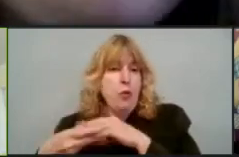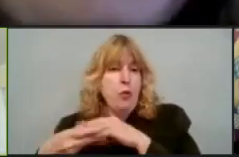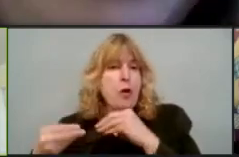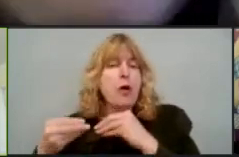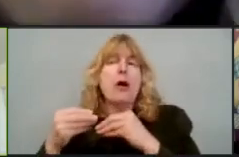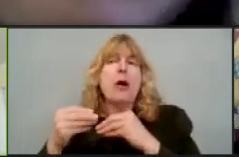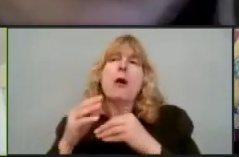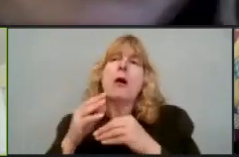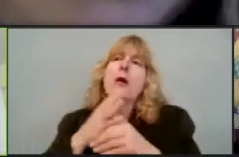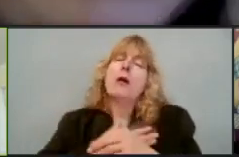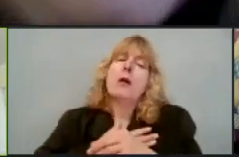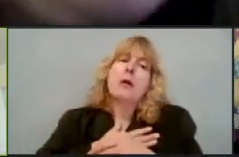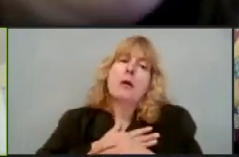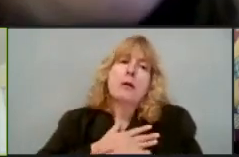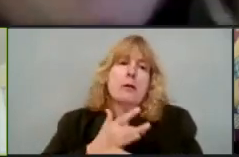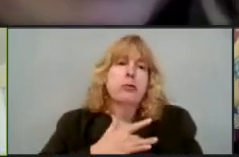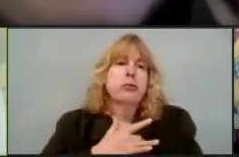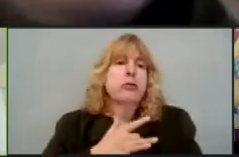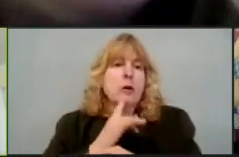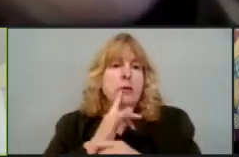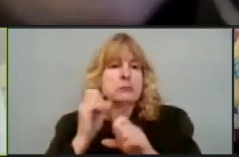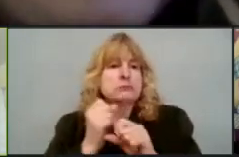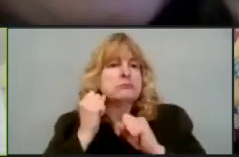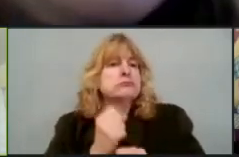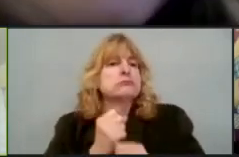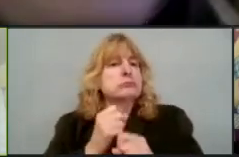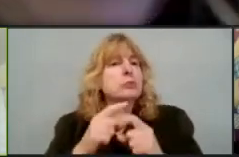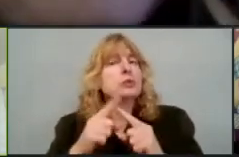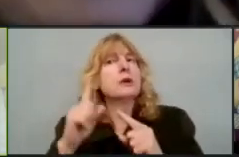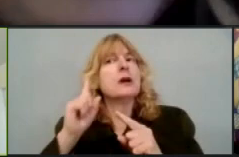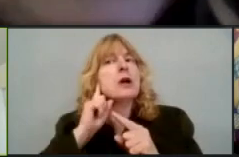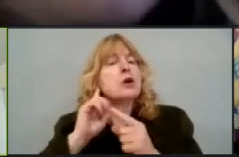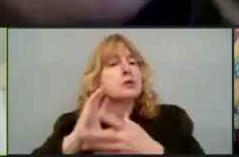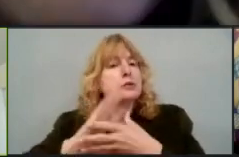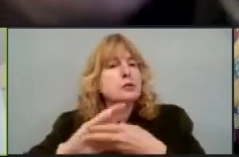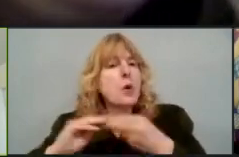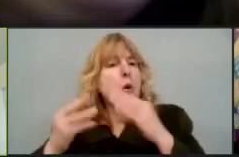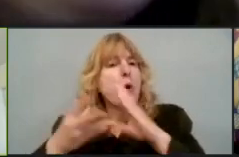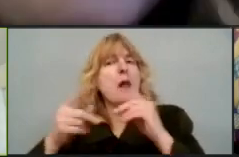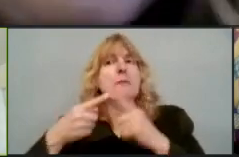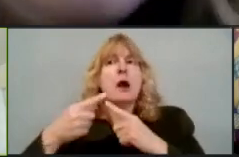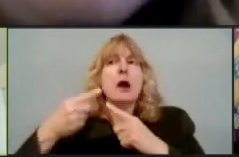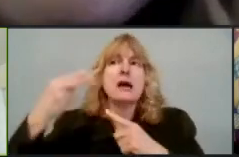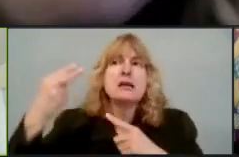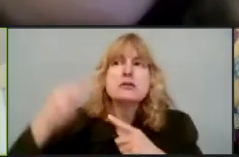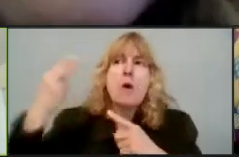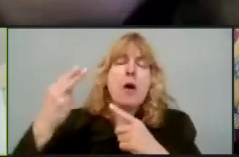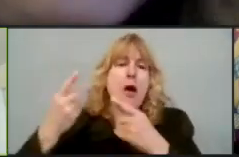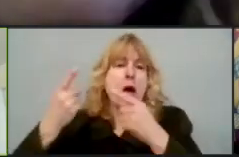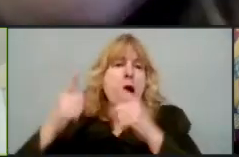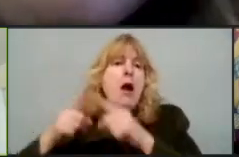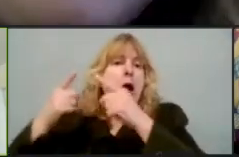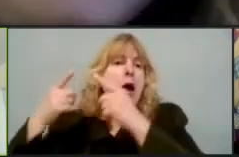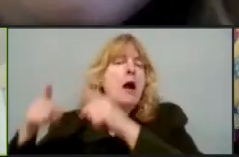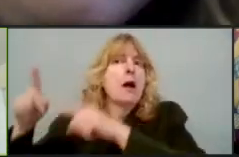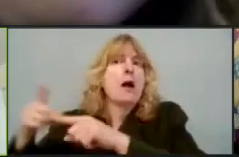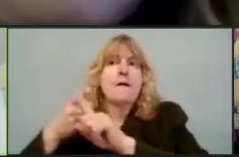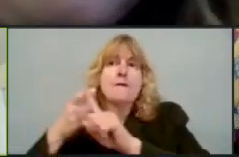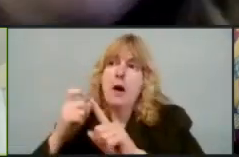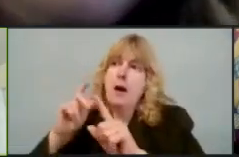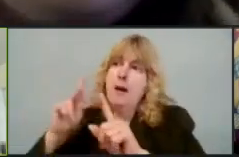so powerful hearing stories about historical events from people